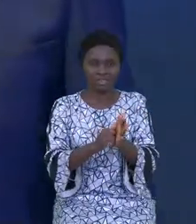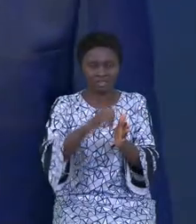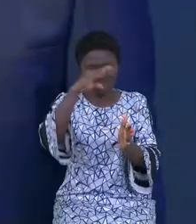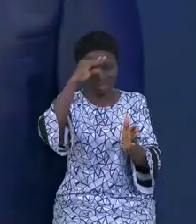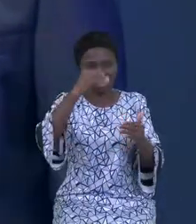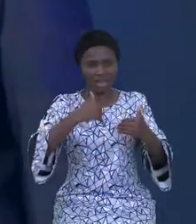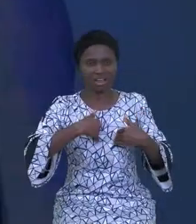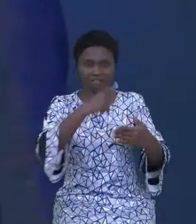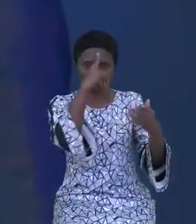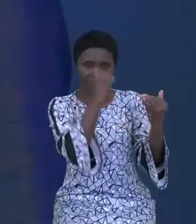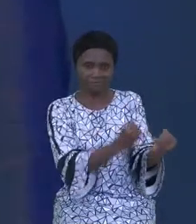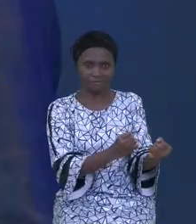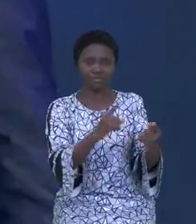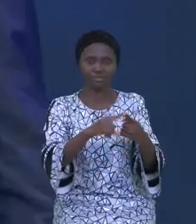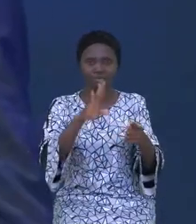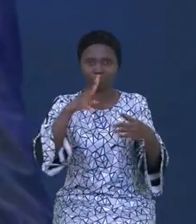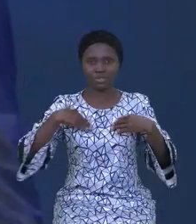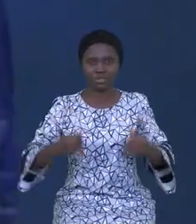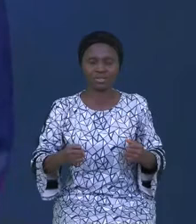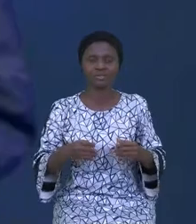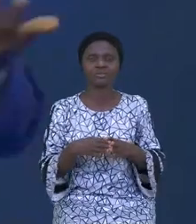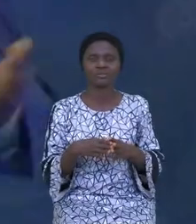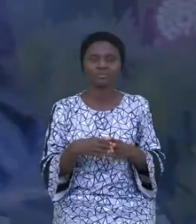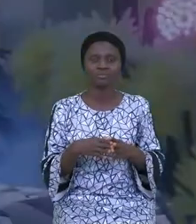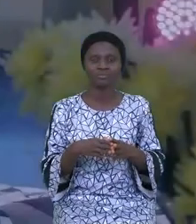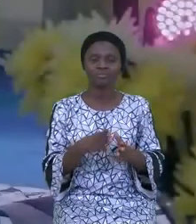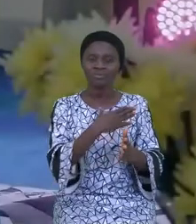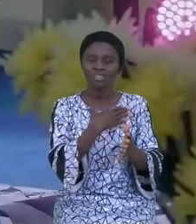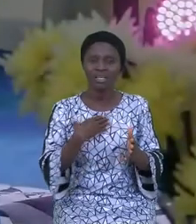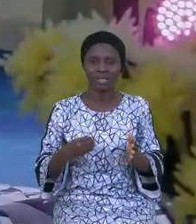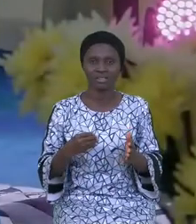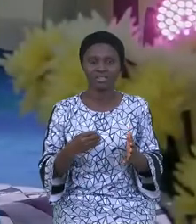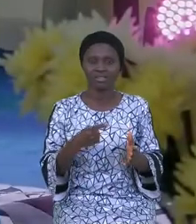verse 10. And said with a loud voice,